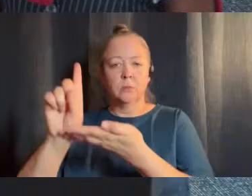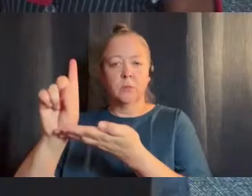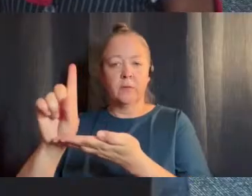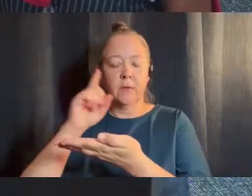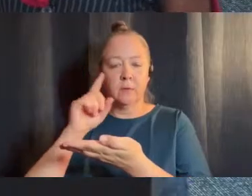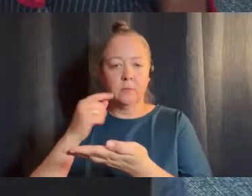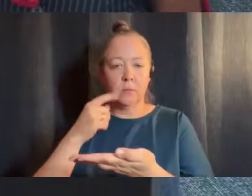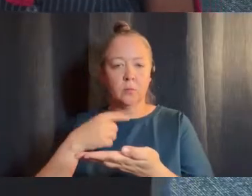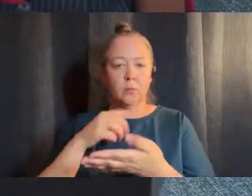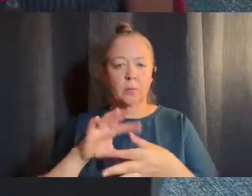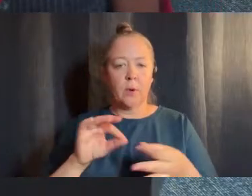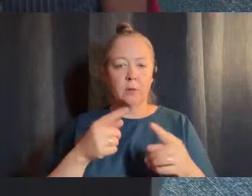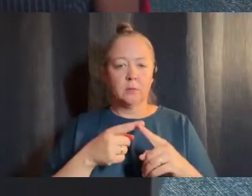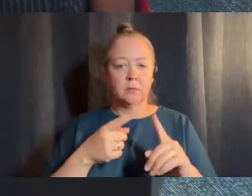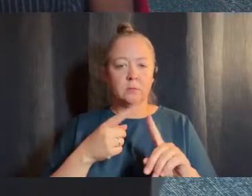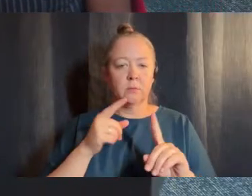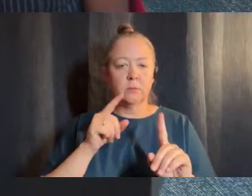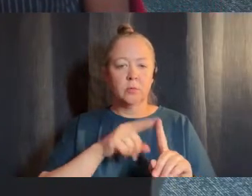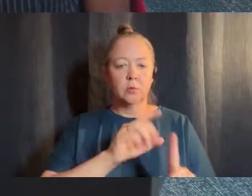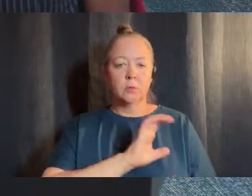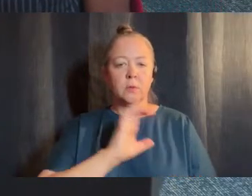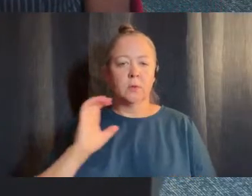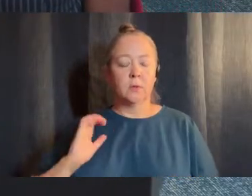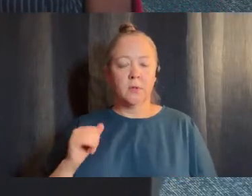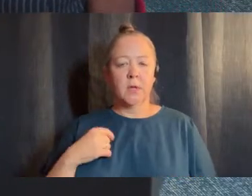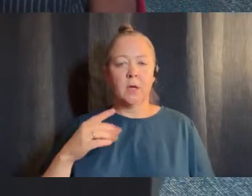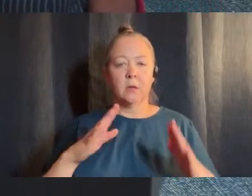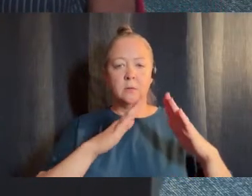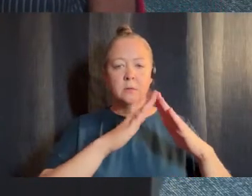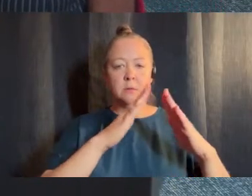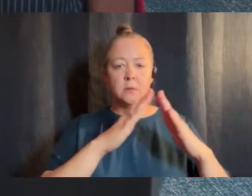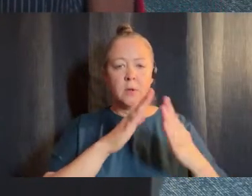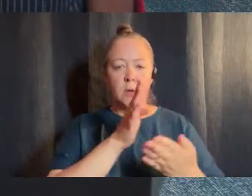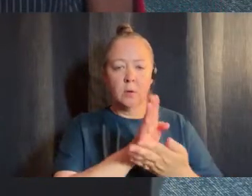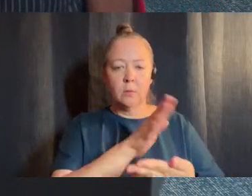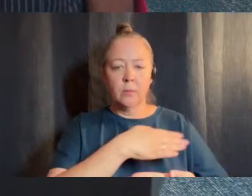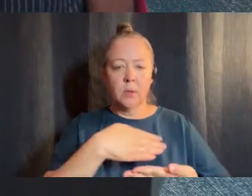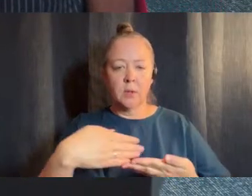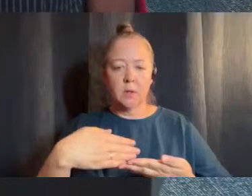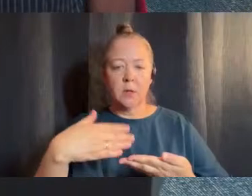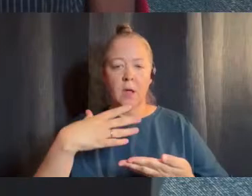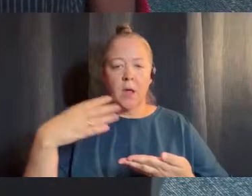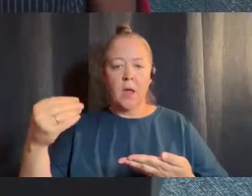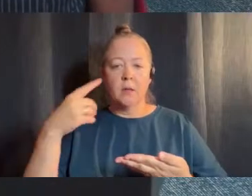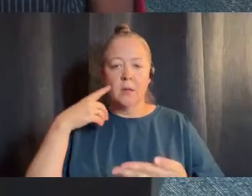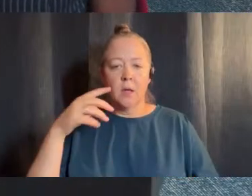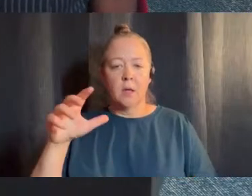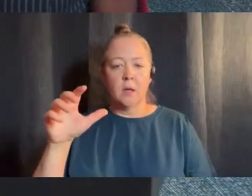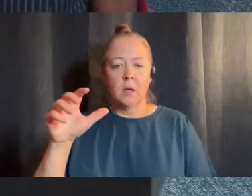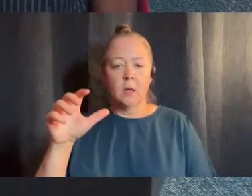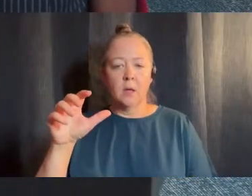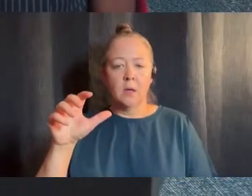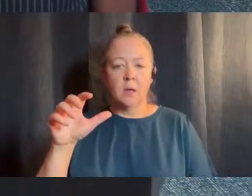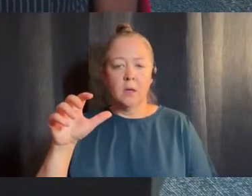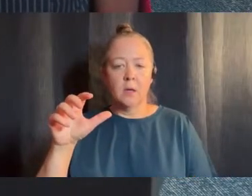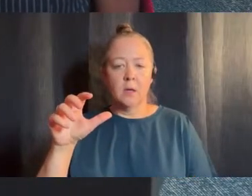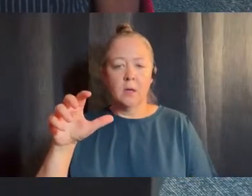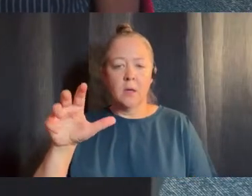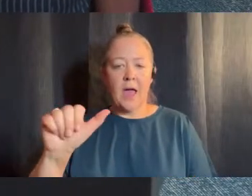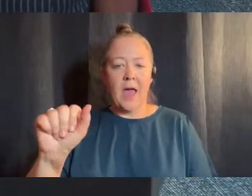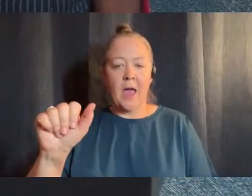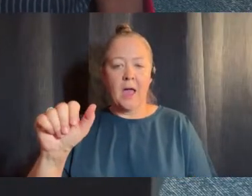town budget and Cheverly Hill annexation are arguably the most significant actions our